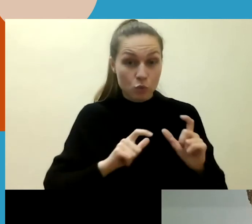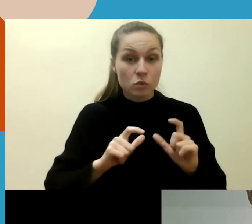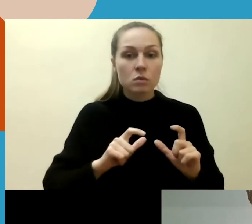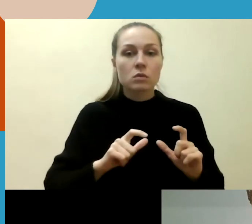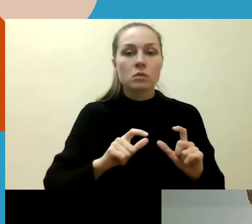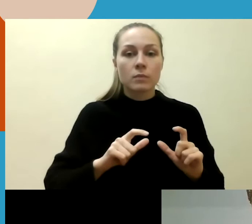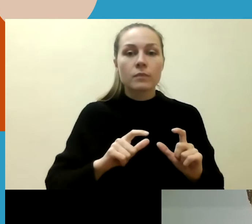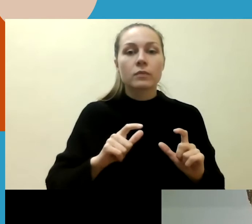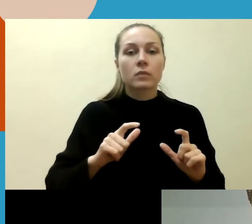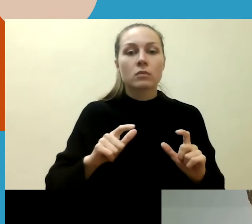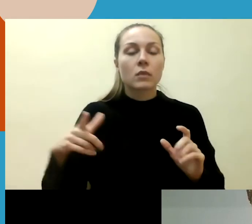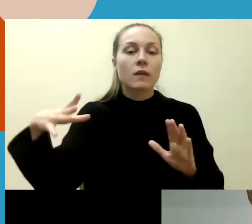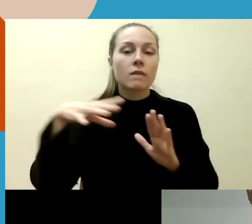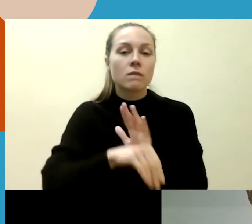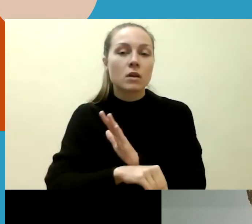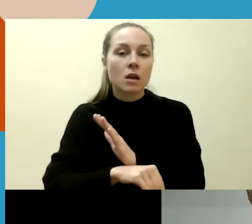police officials.